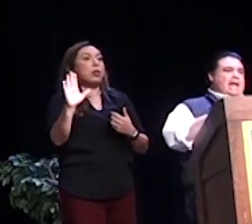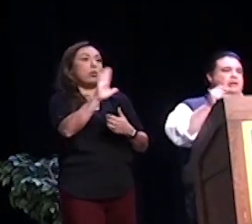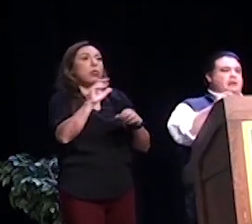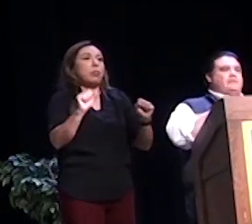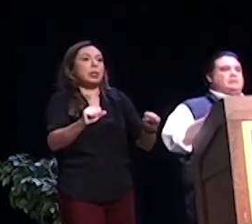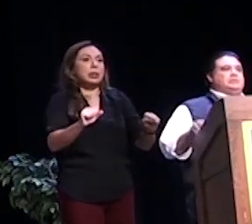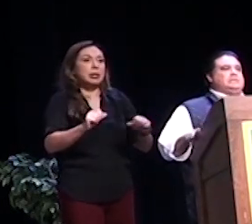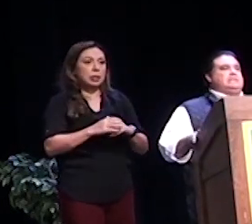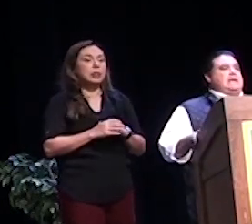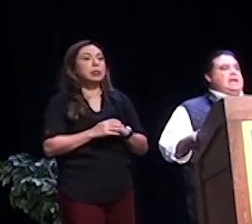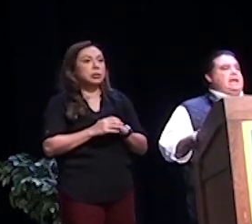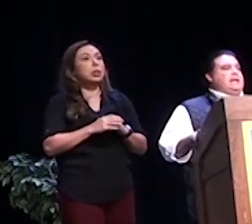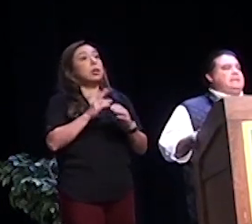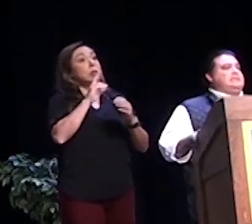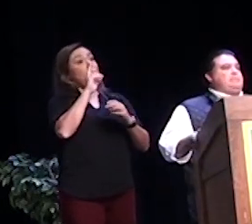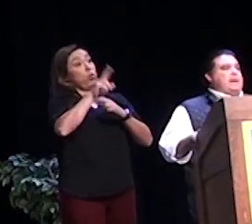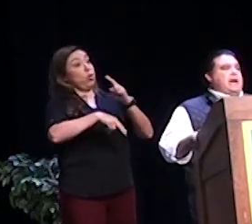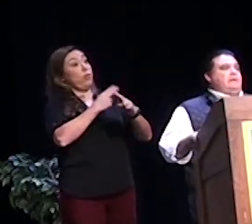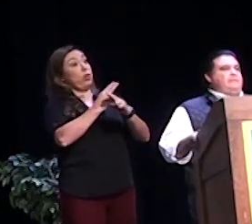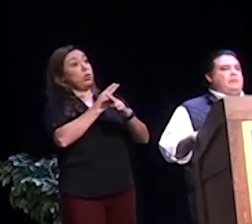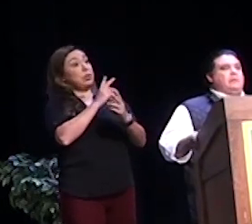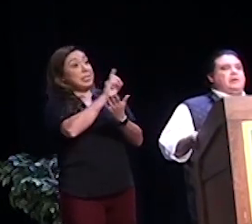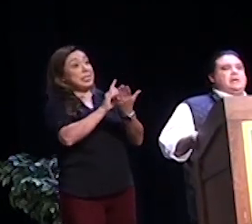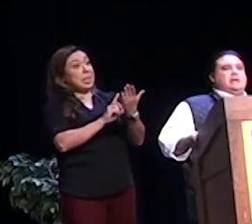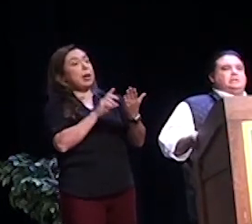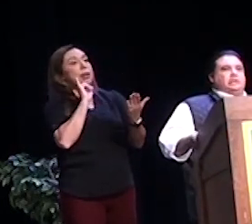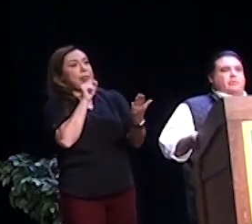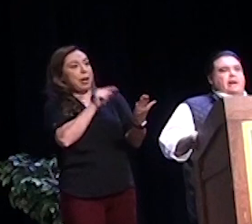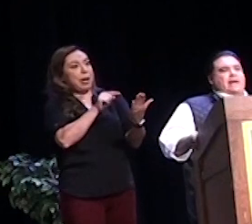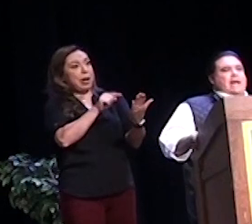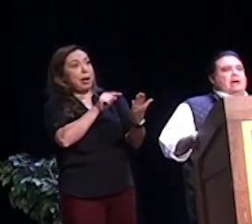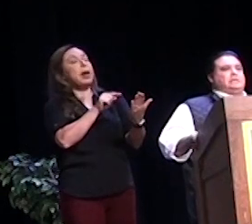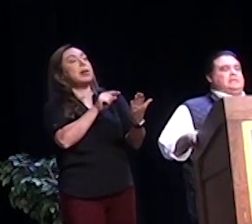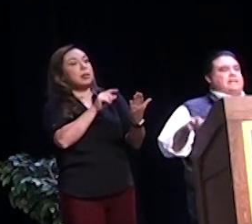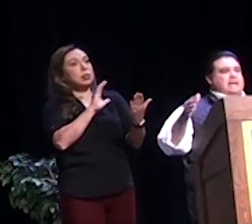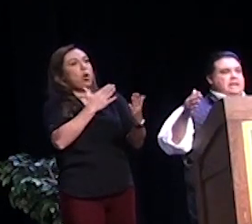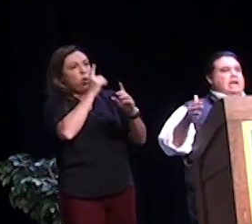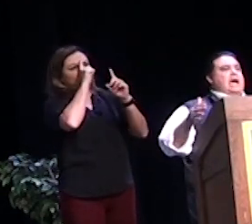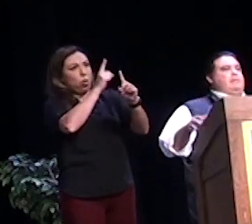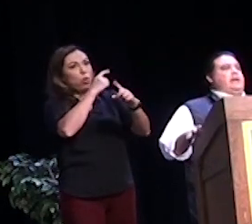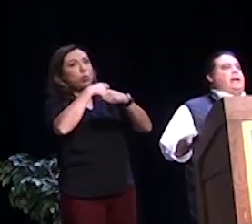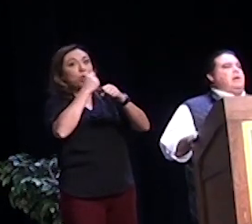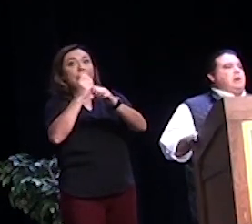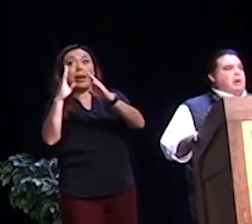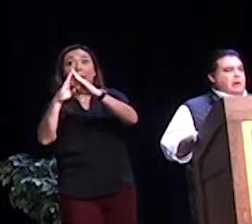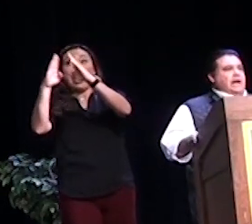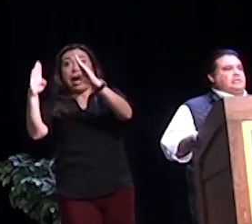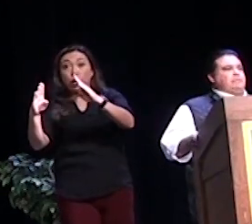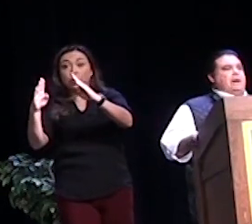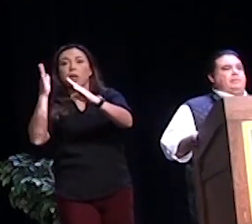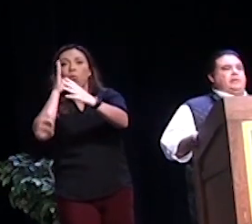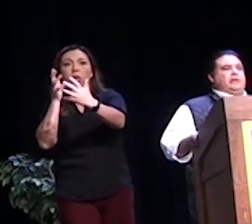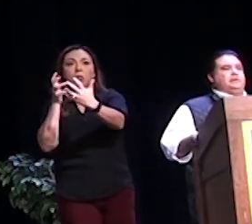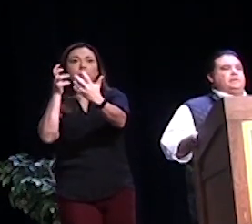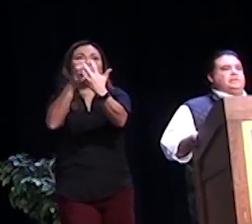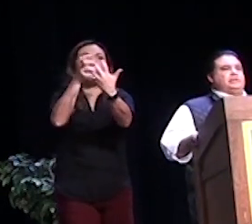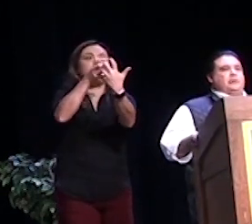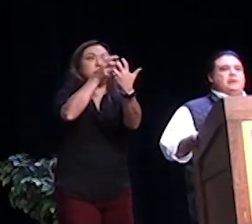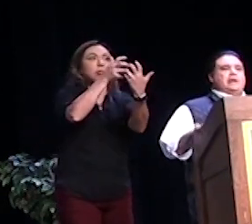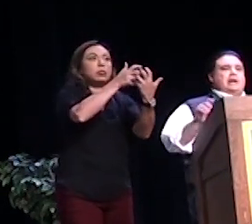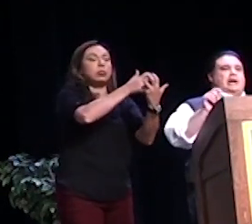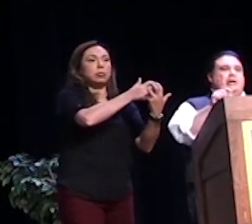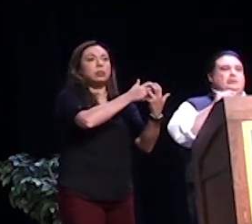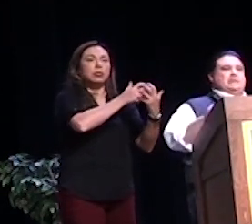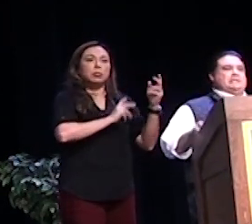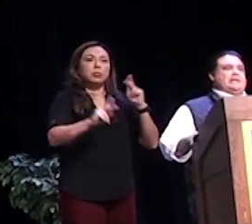abilities. And universal design is the path forward to creating housing that can accommodate our aging